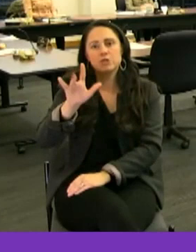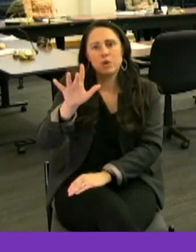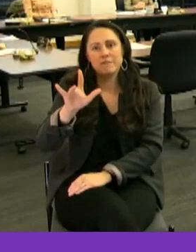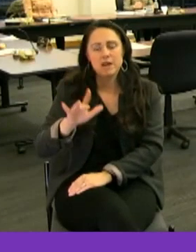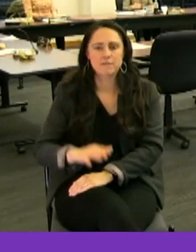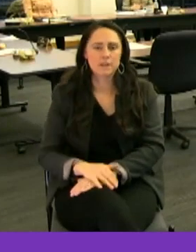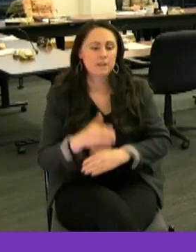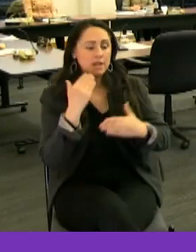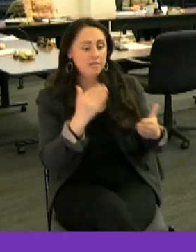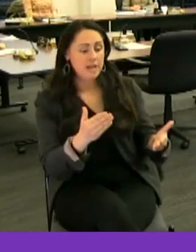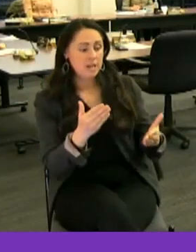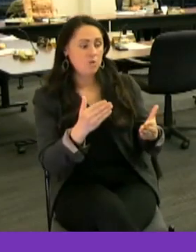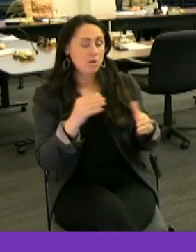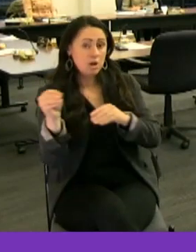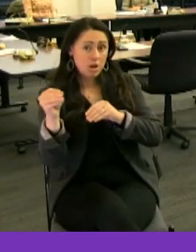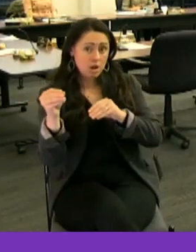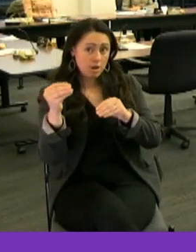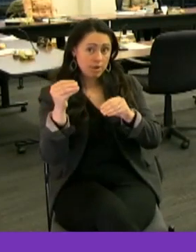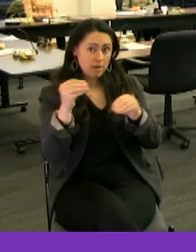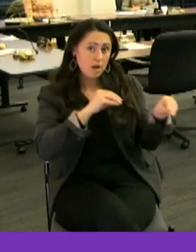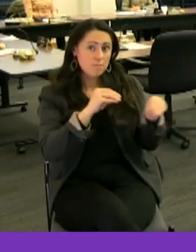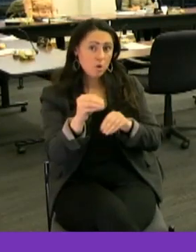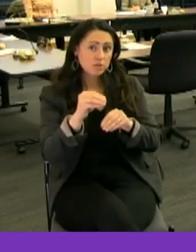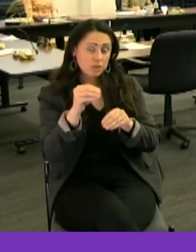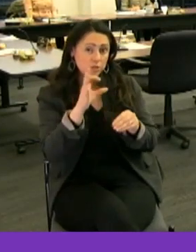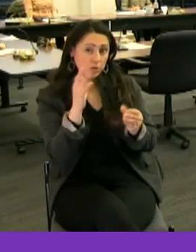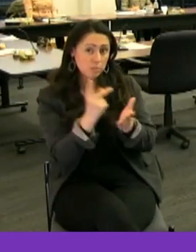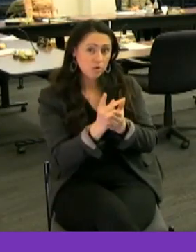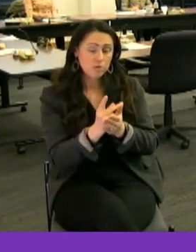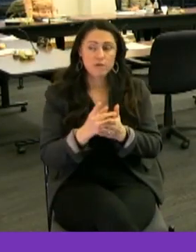Thank you. Do we have a motion to approve? So moved. Second.